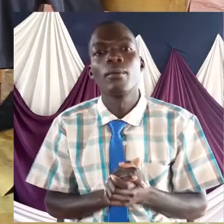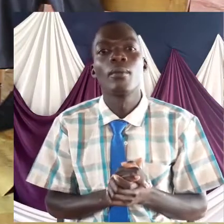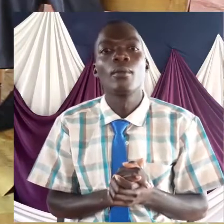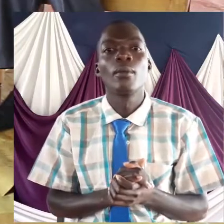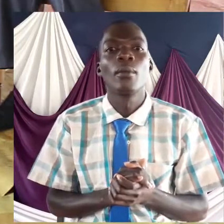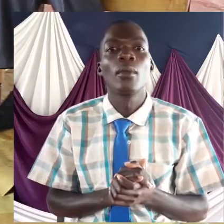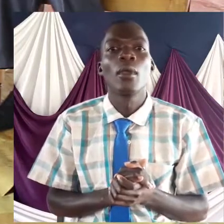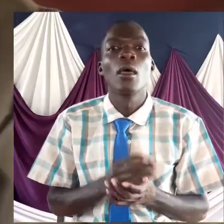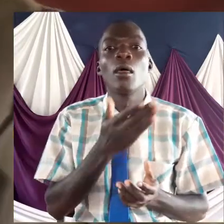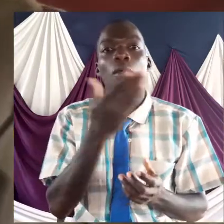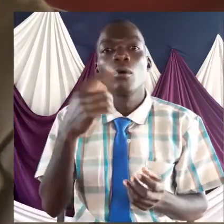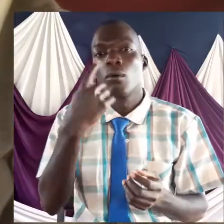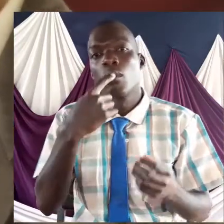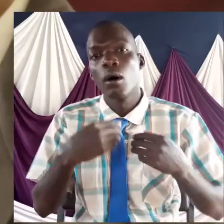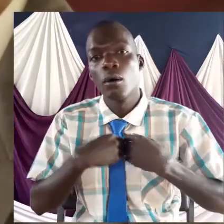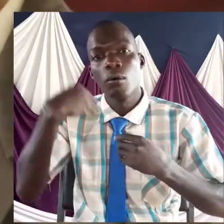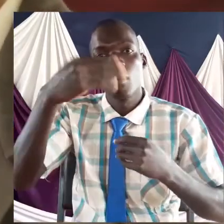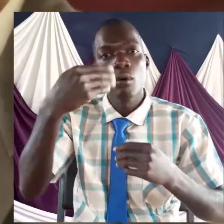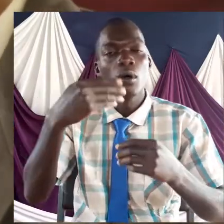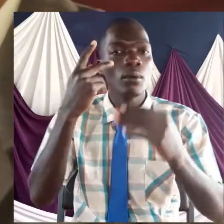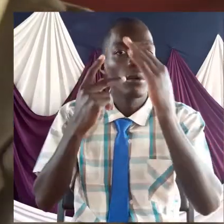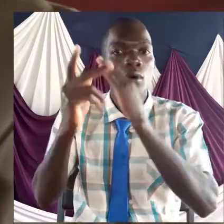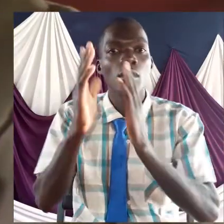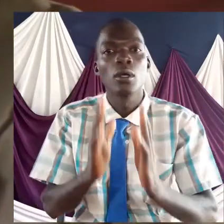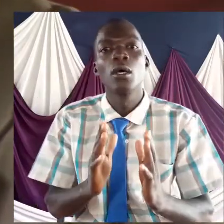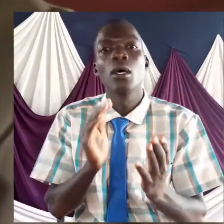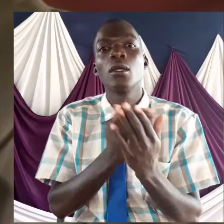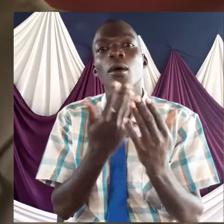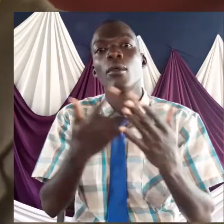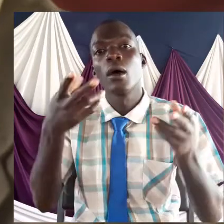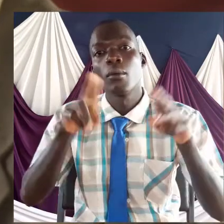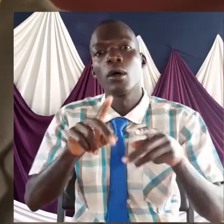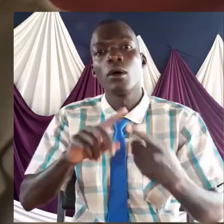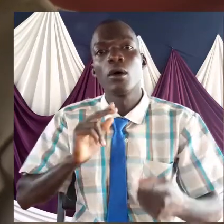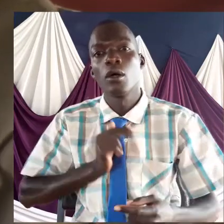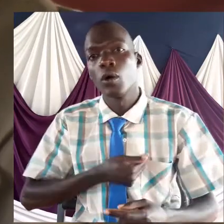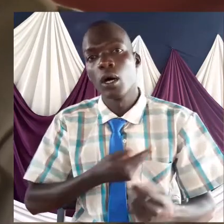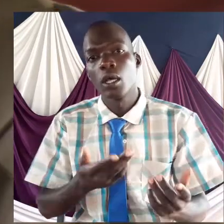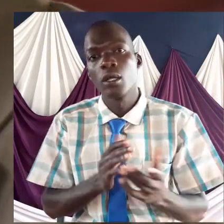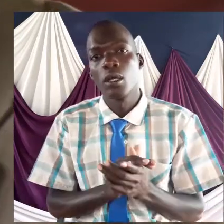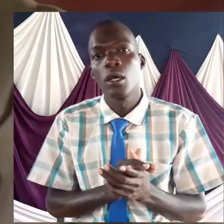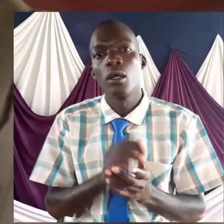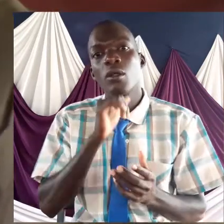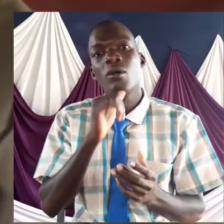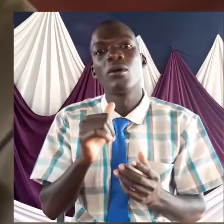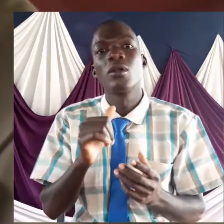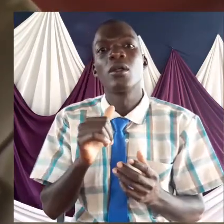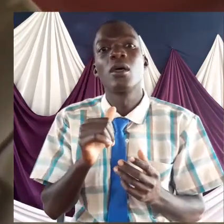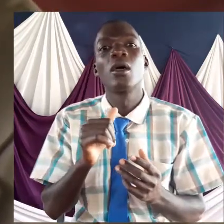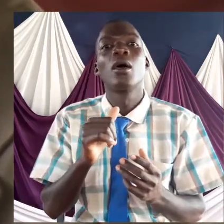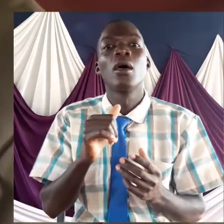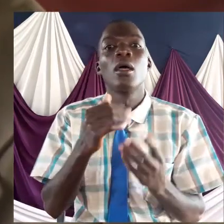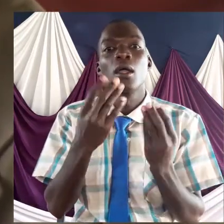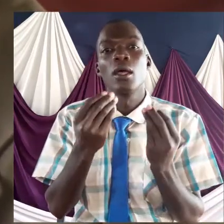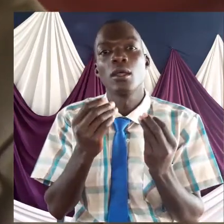There are those who view prophecy as something that happened in the past and so not very relevant to us,